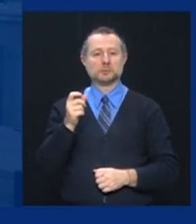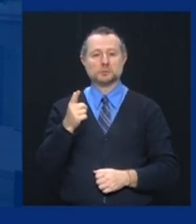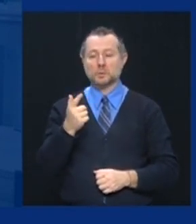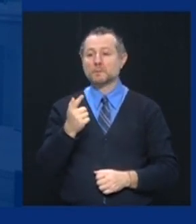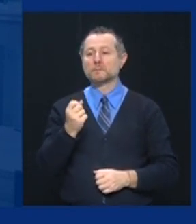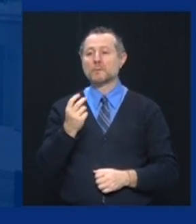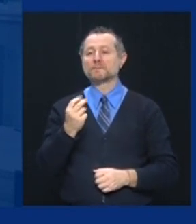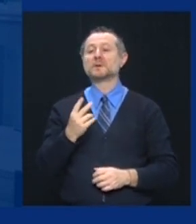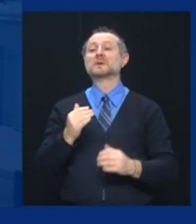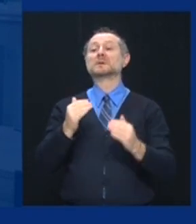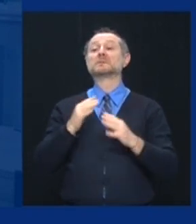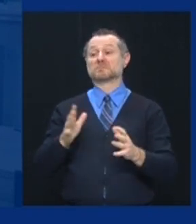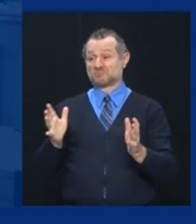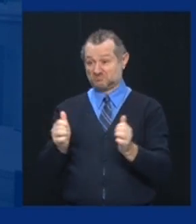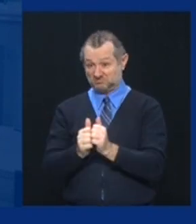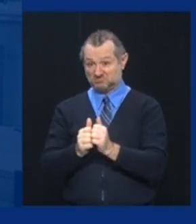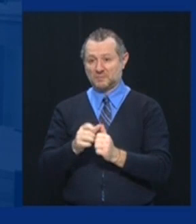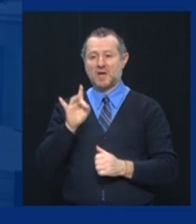Microclusters, 8.8.